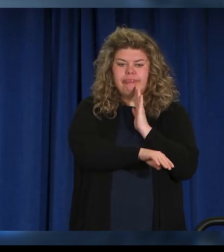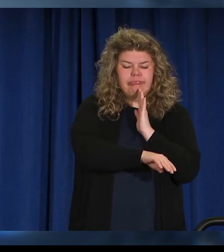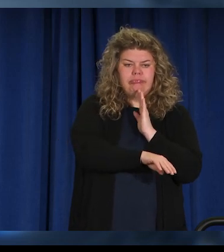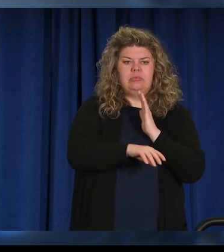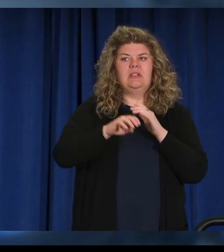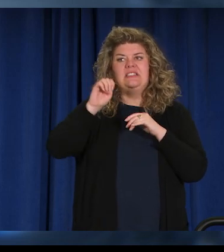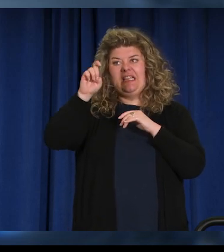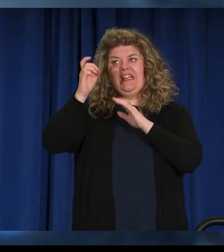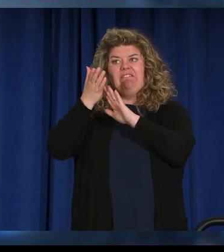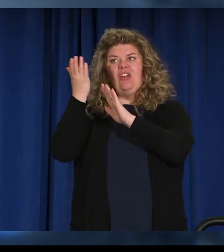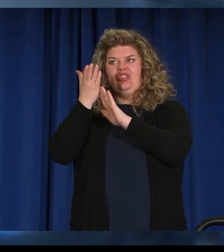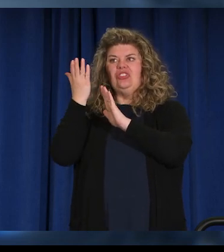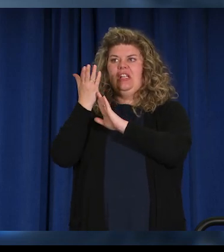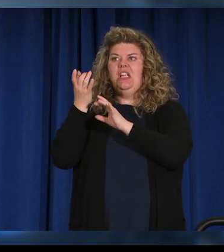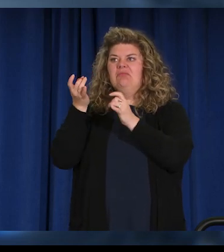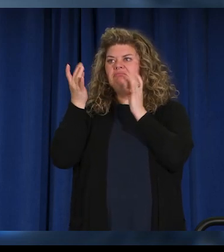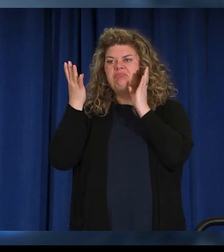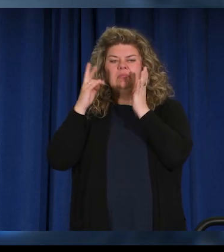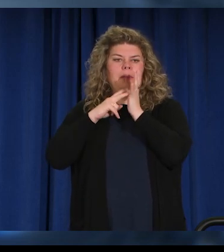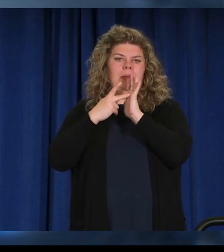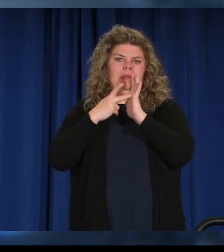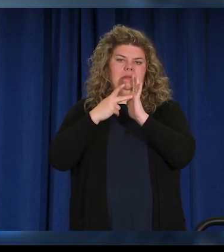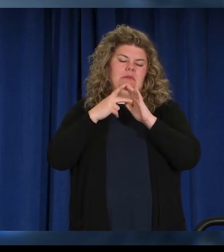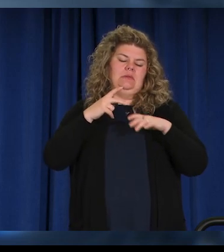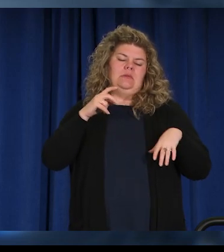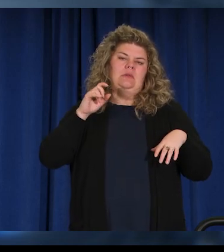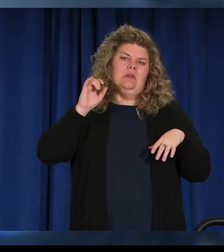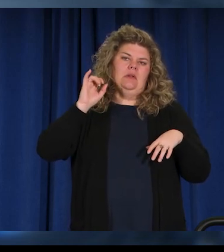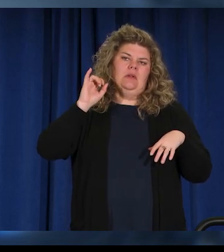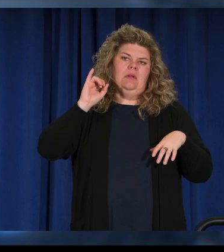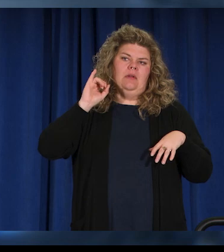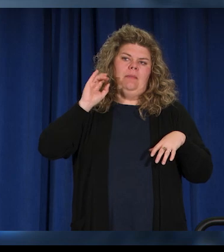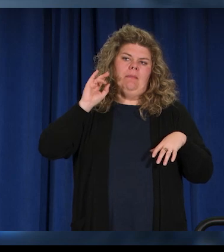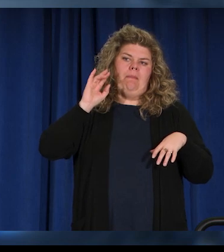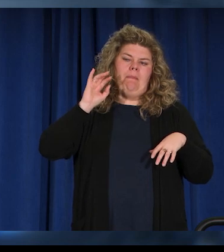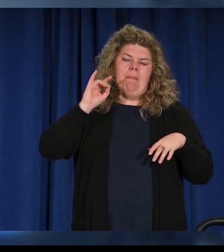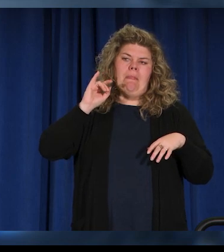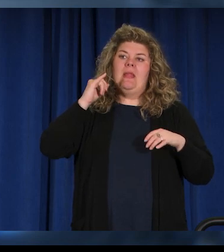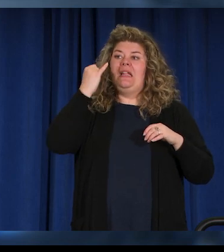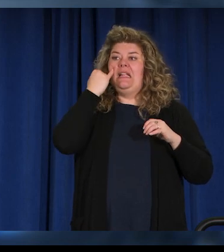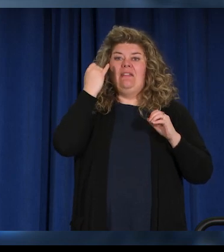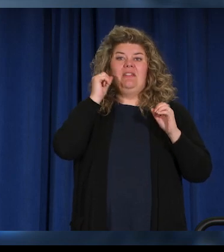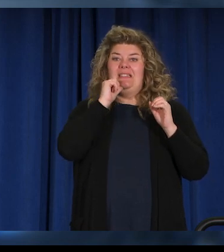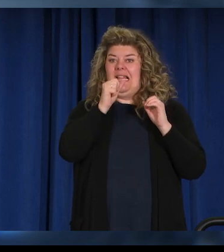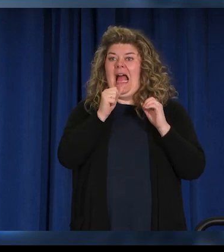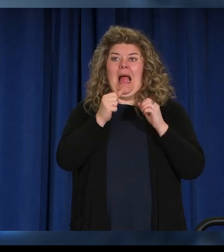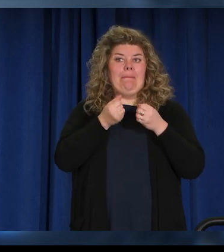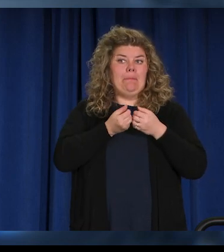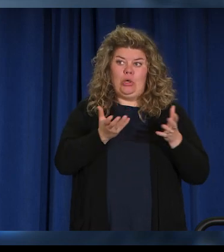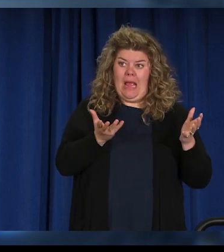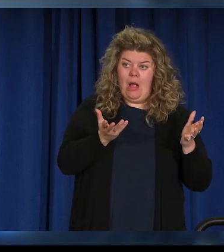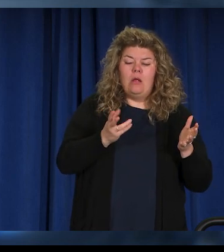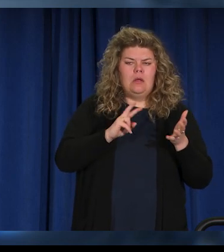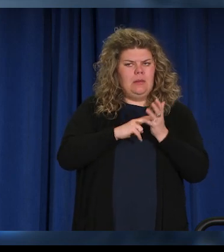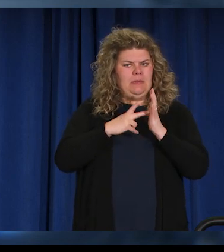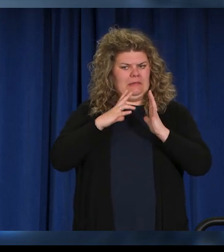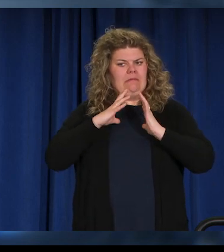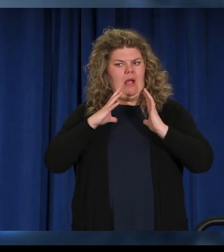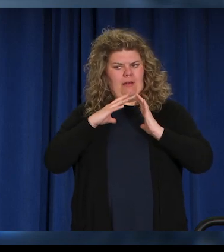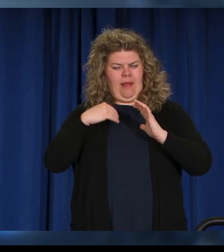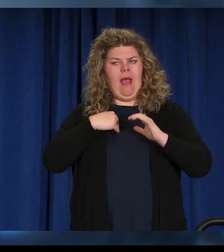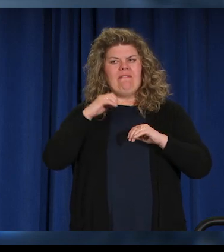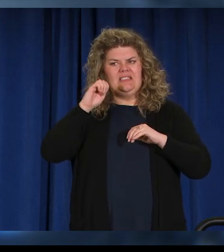of executive functioning in ways that are not present without reaching burnout. So we already know we have some